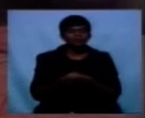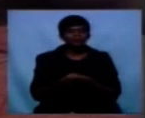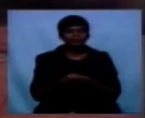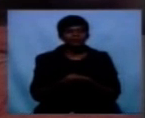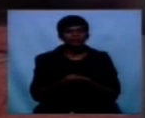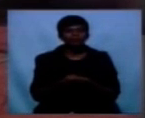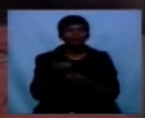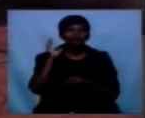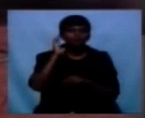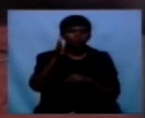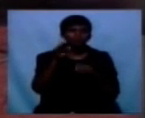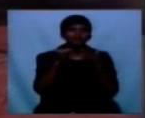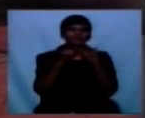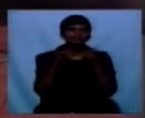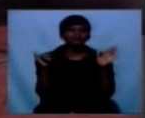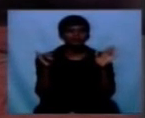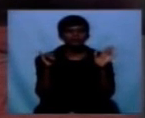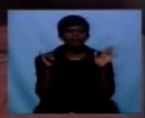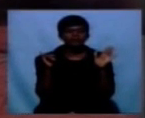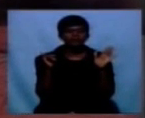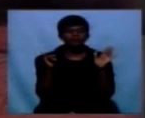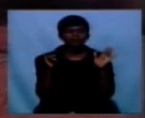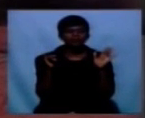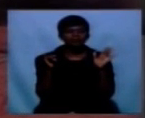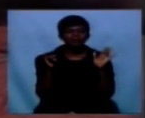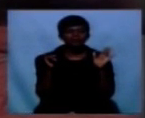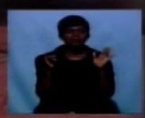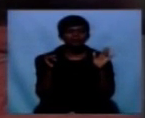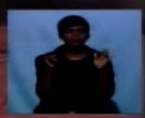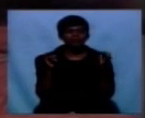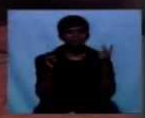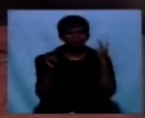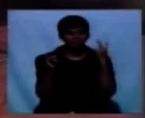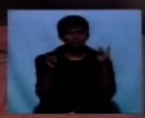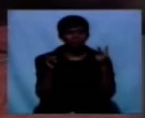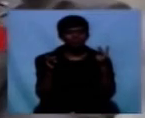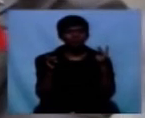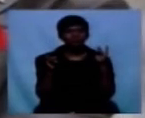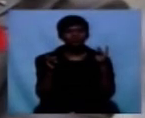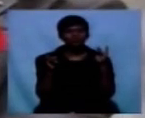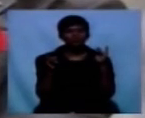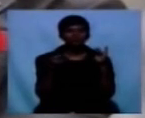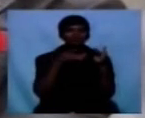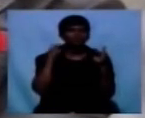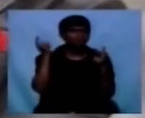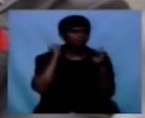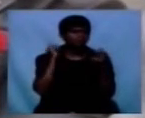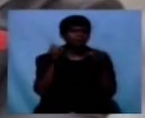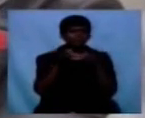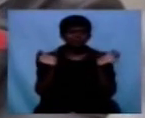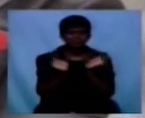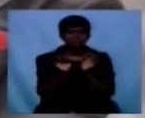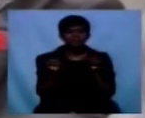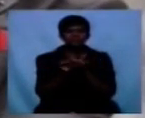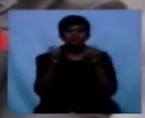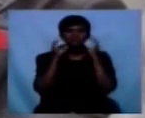will identify, and I want first to begin with 2 shunt compounds in Chawama constituents and in